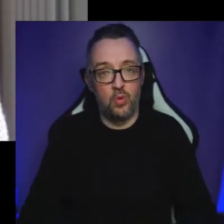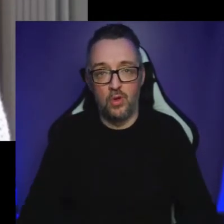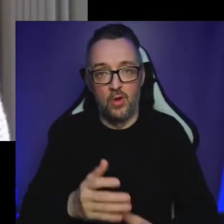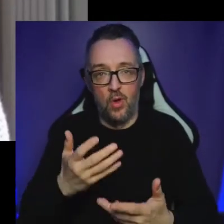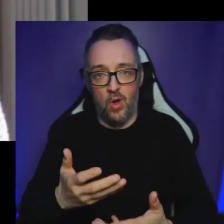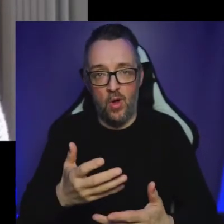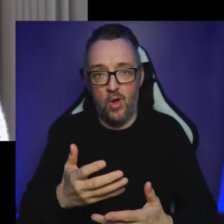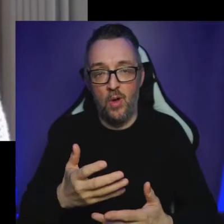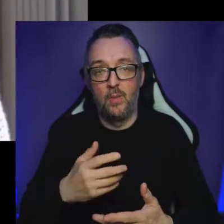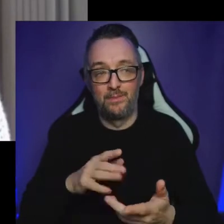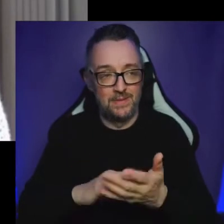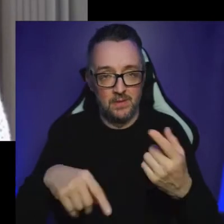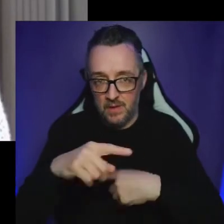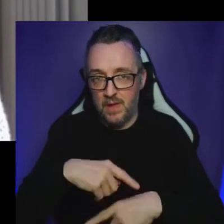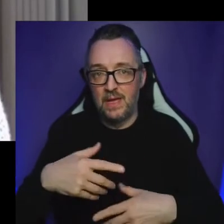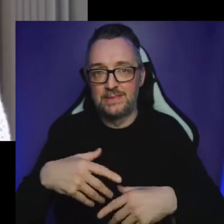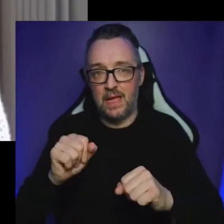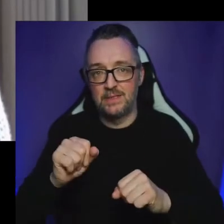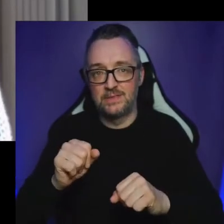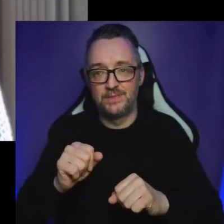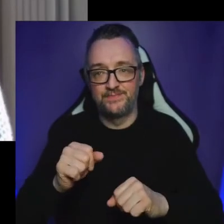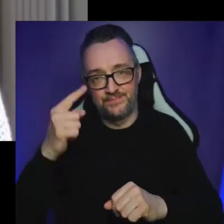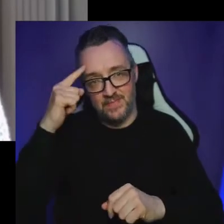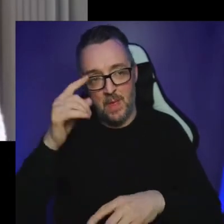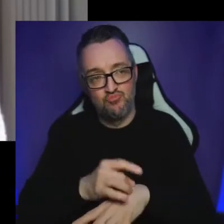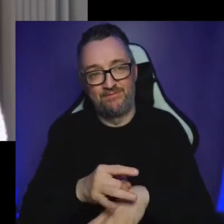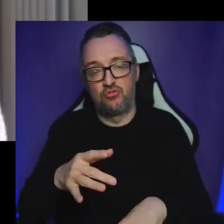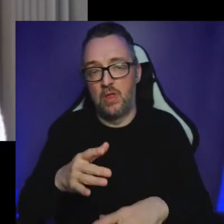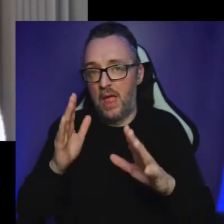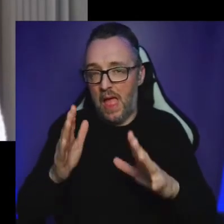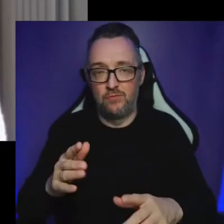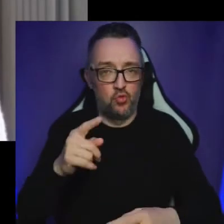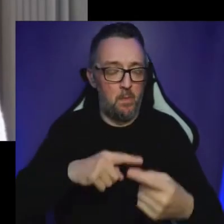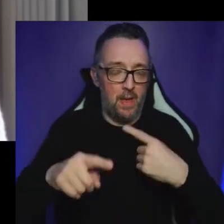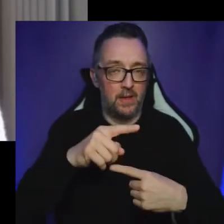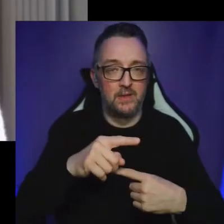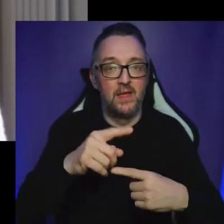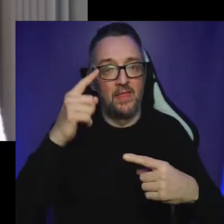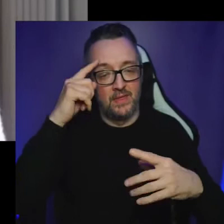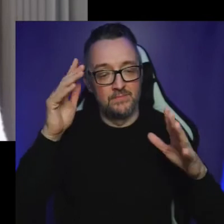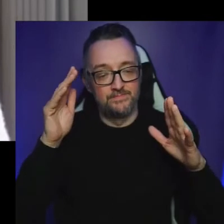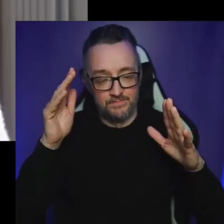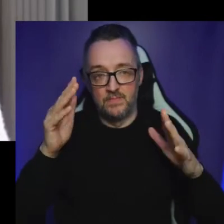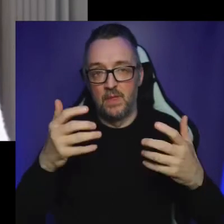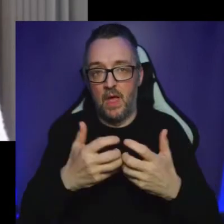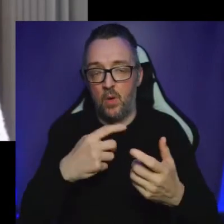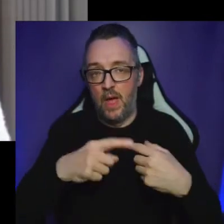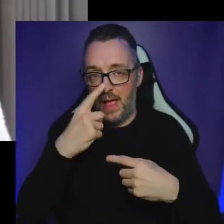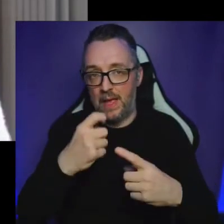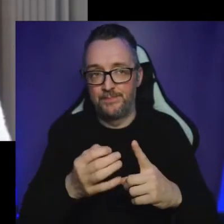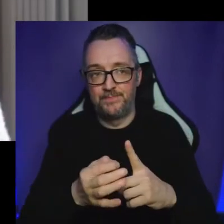developer professionals. So there's more that we could do, I think, to make that much